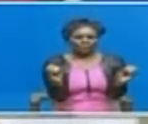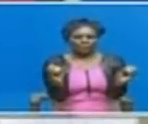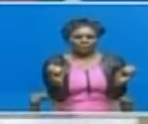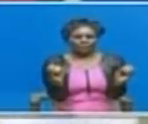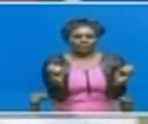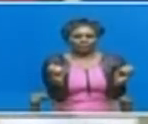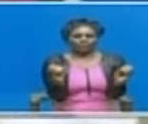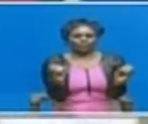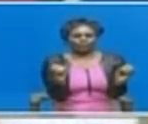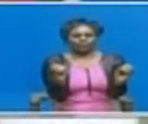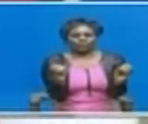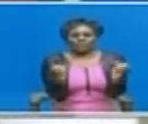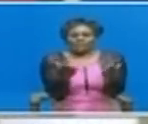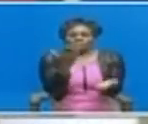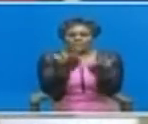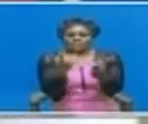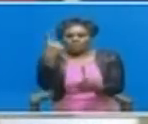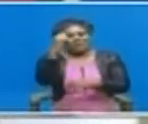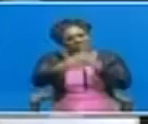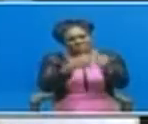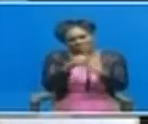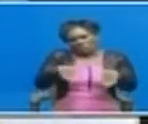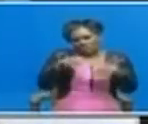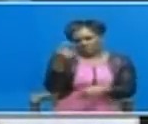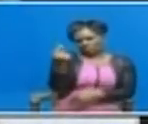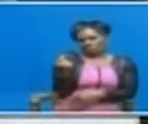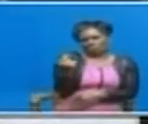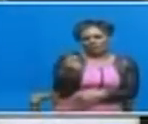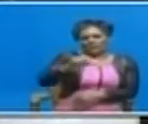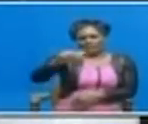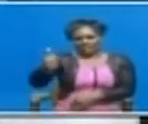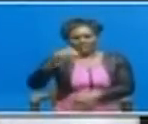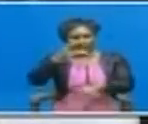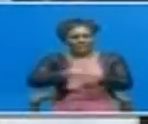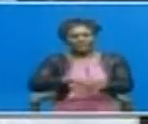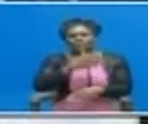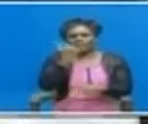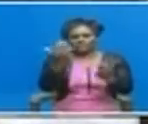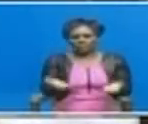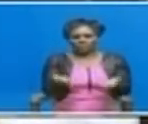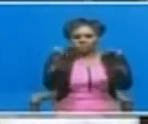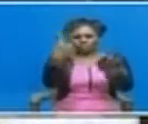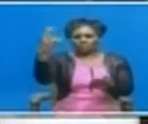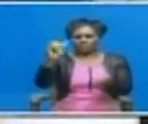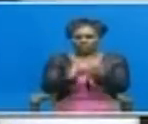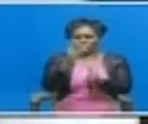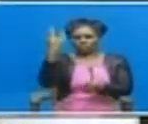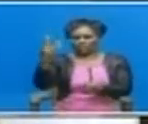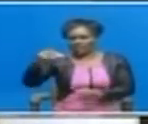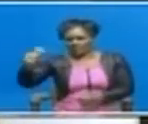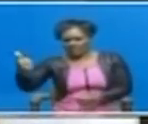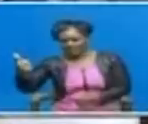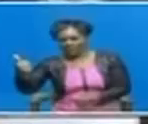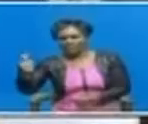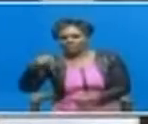So, probably give me a year and then we'll see. Karan Patel was awarded the most improved rally driver of 2014, while Manpreet